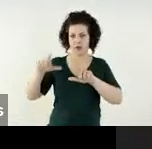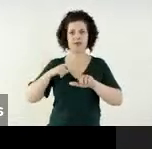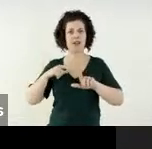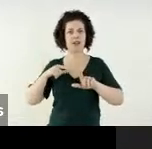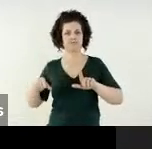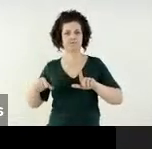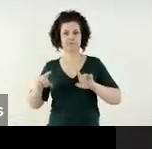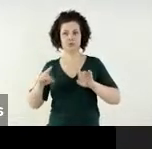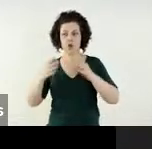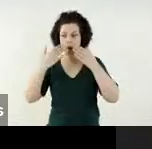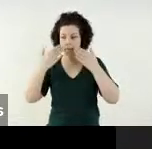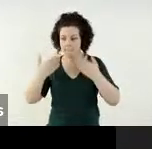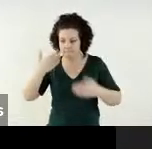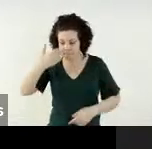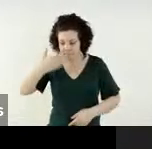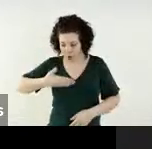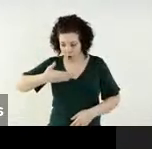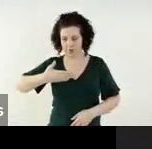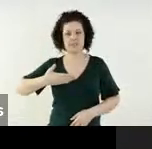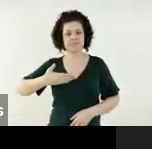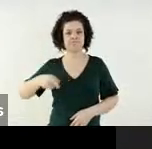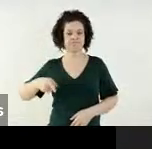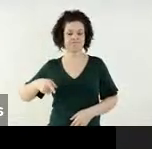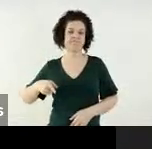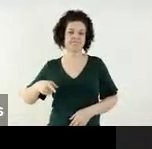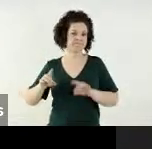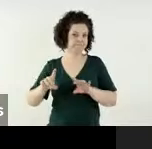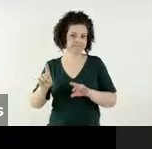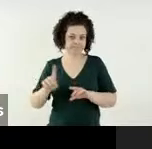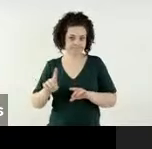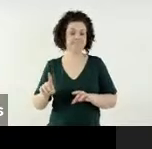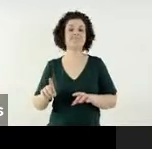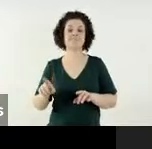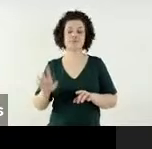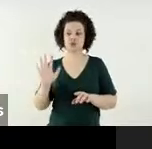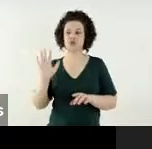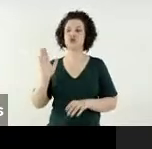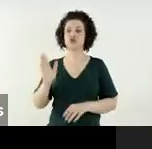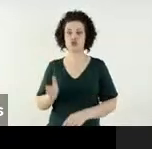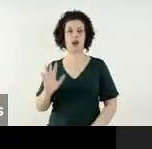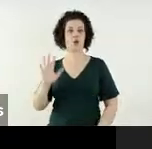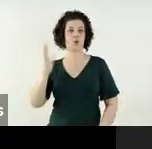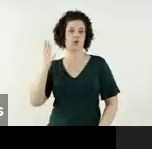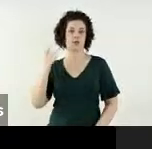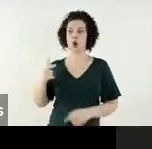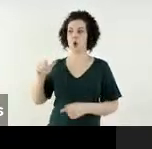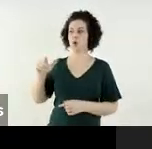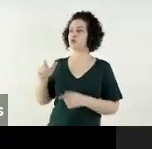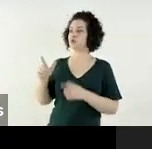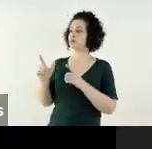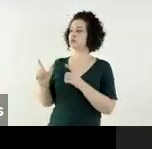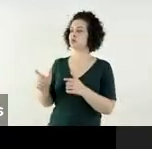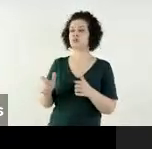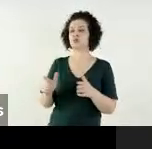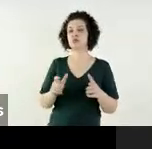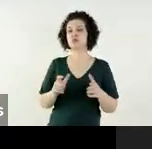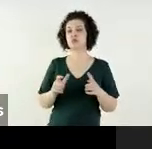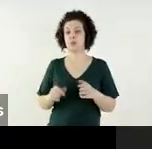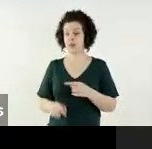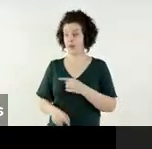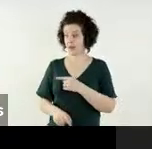to evidence of that which had already occurred. In other words, these are pictures with the potential to teach.